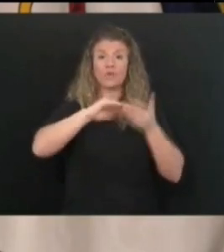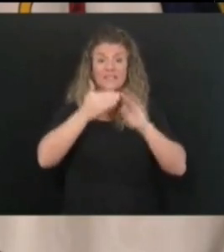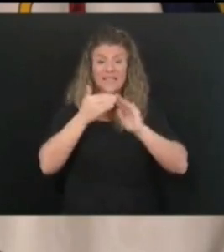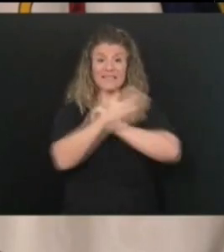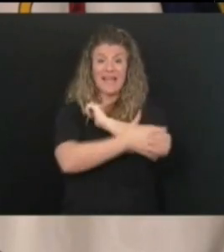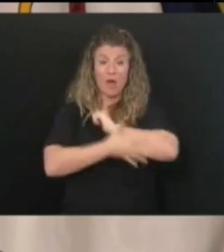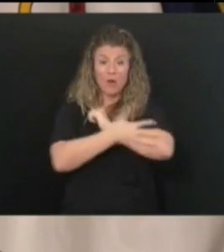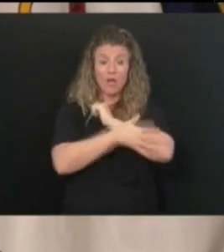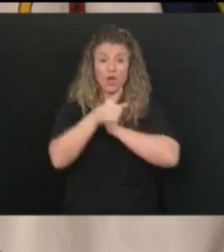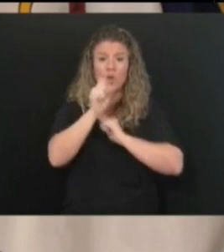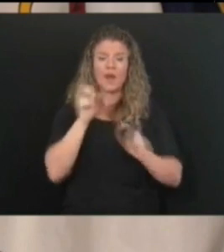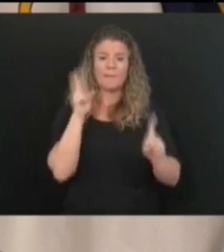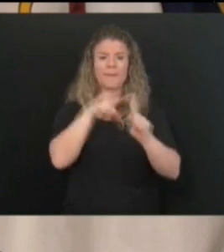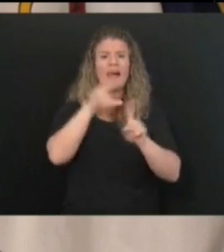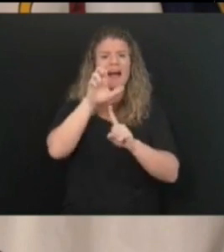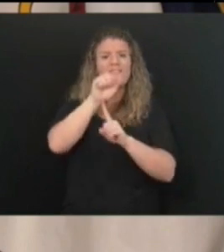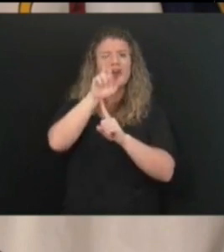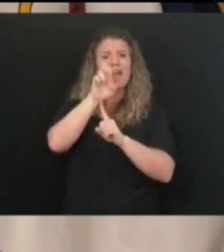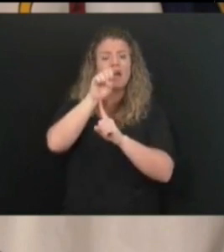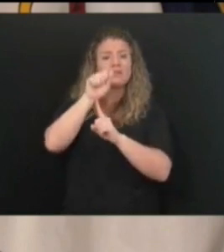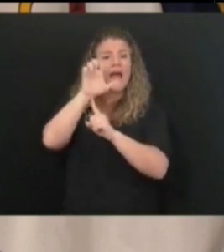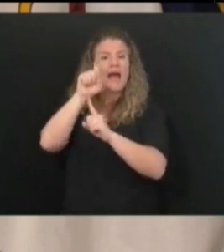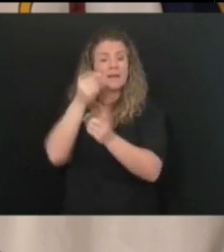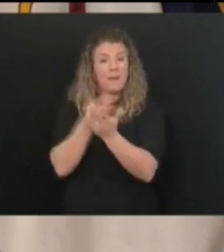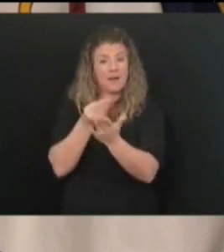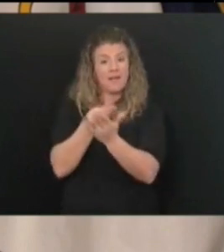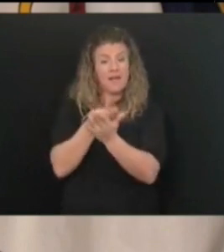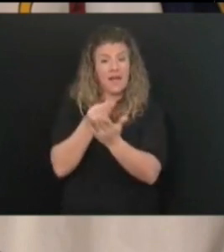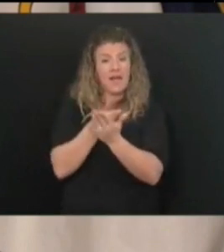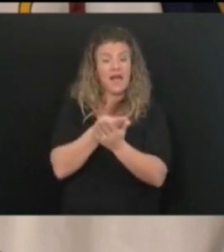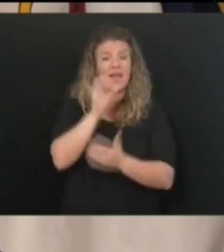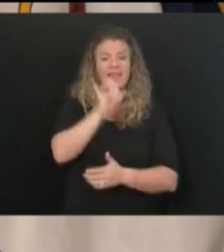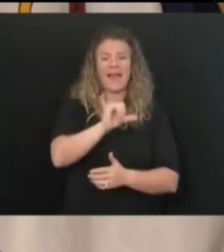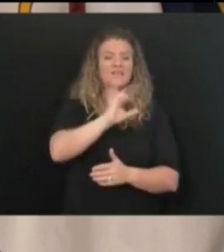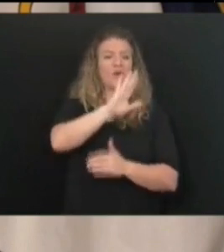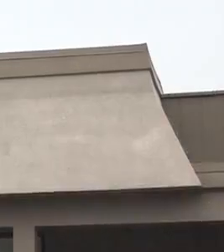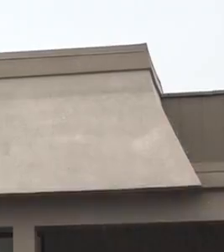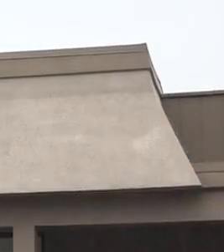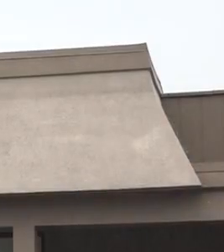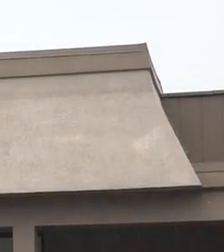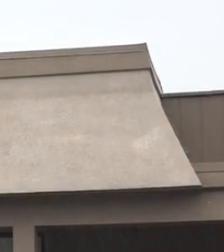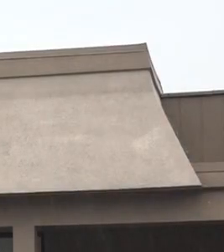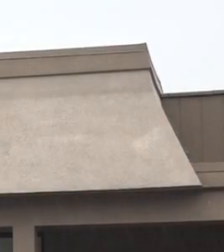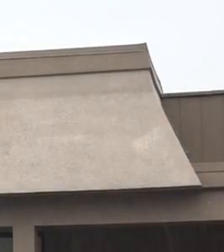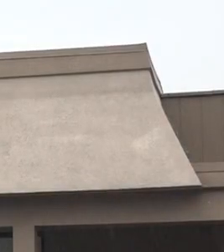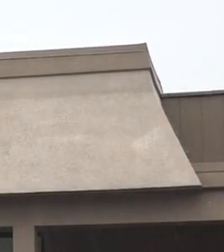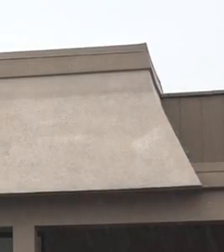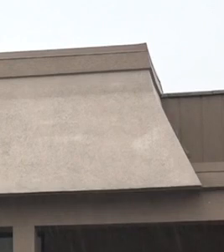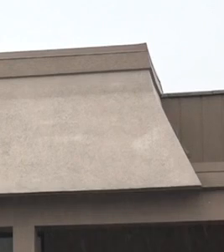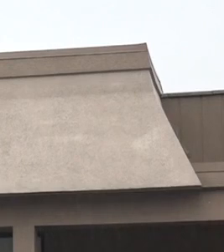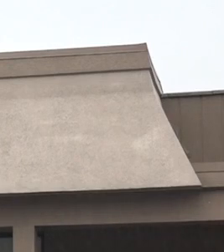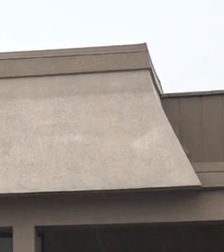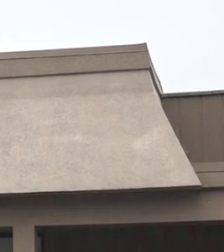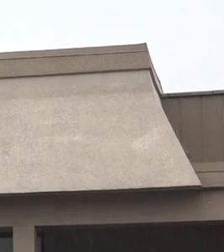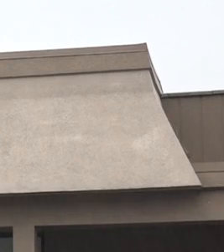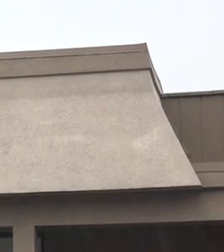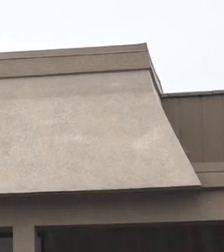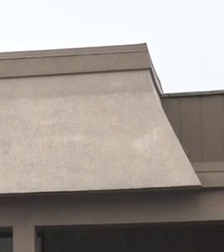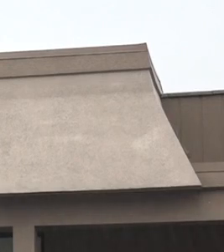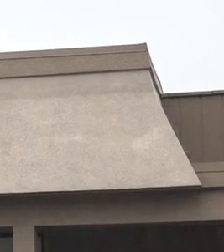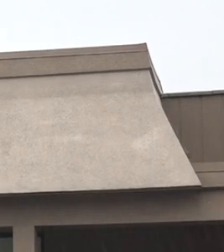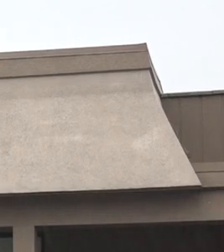to apply for CARES Act monies is for all practical purposes done. Meanwhile, even though the state has processed more